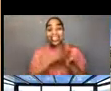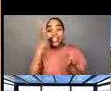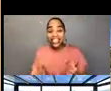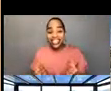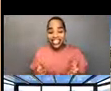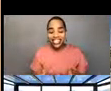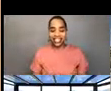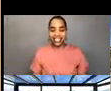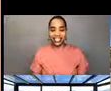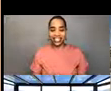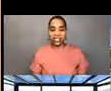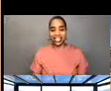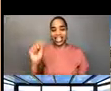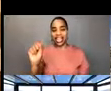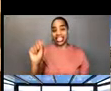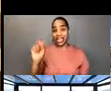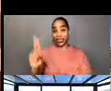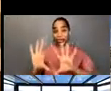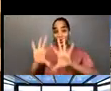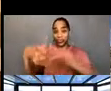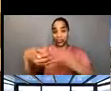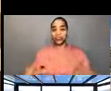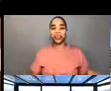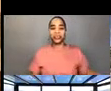have the SDSU Dive.